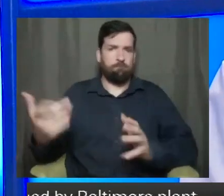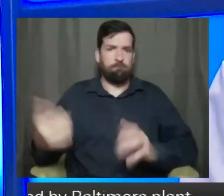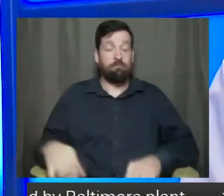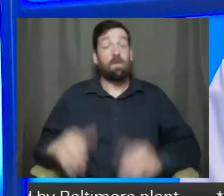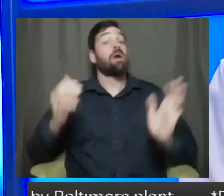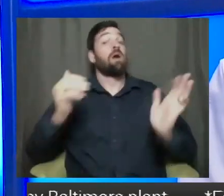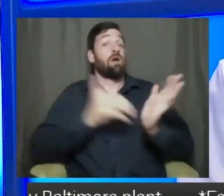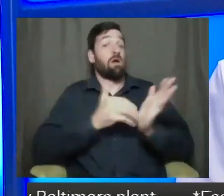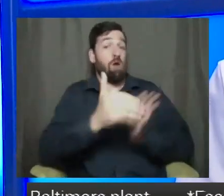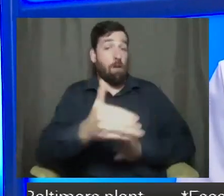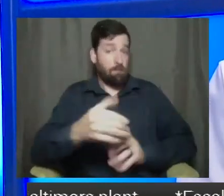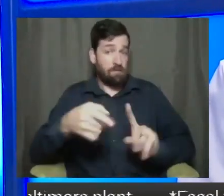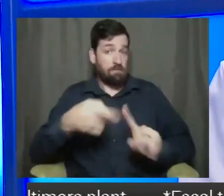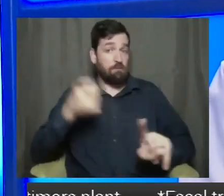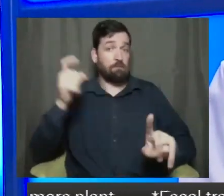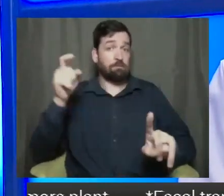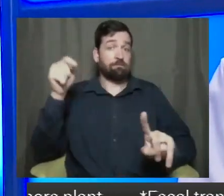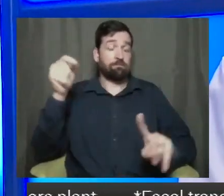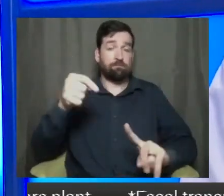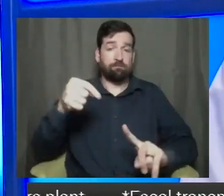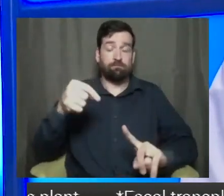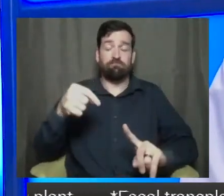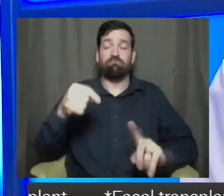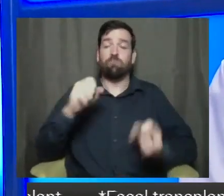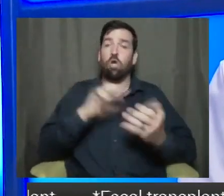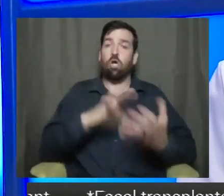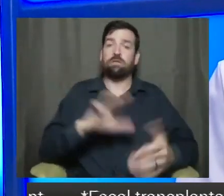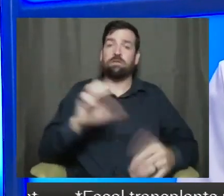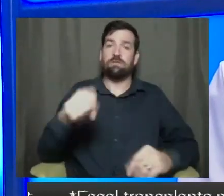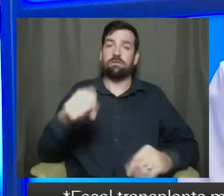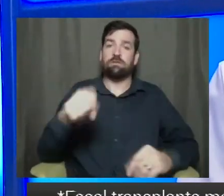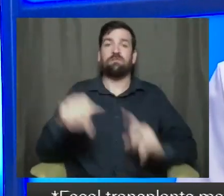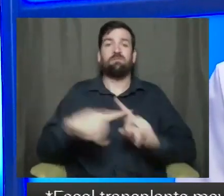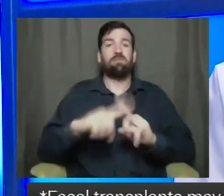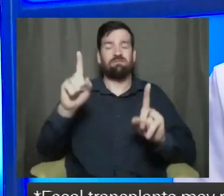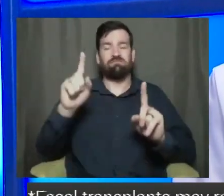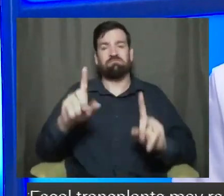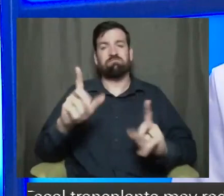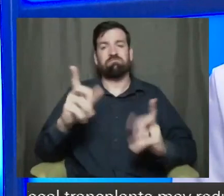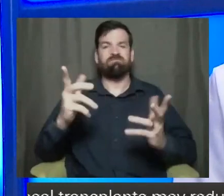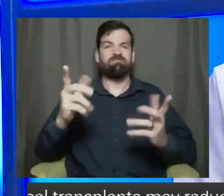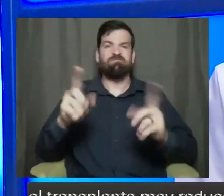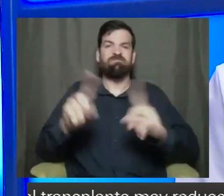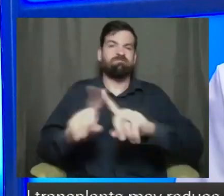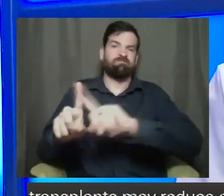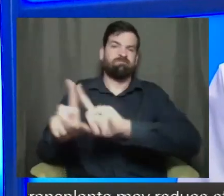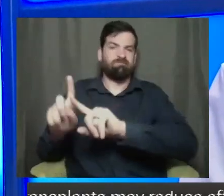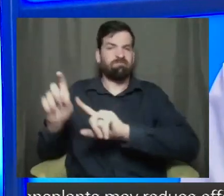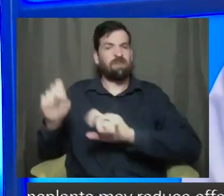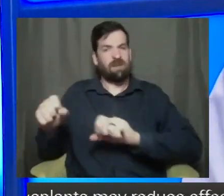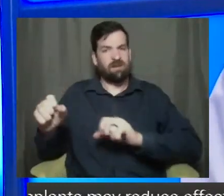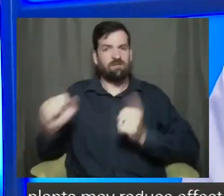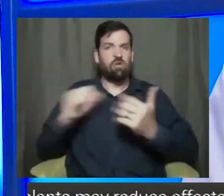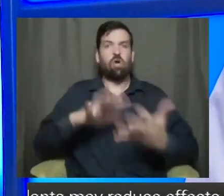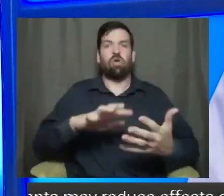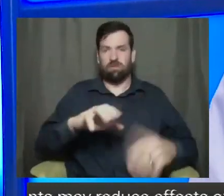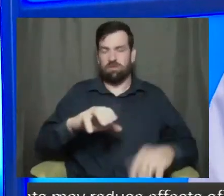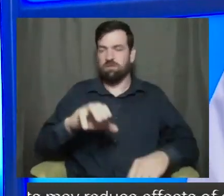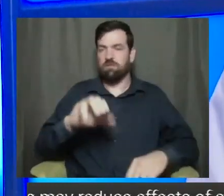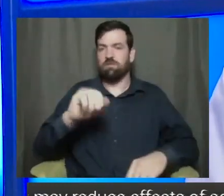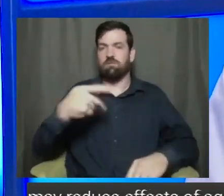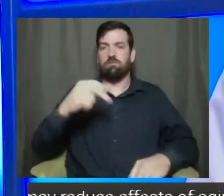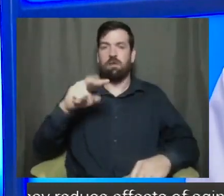a common cause, but there are a lot of things that can contribute to the development of pelvic floor disorder symptoms as well.